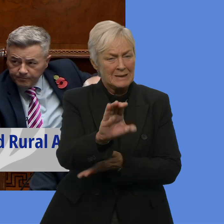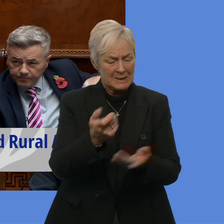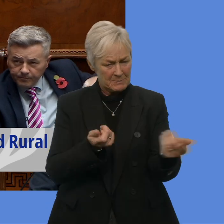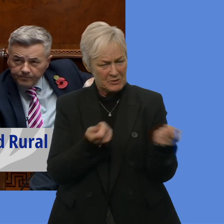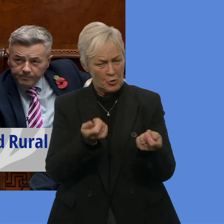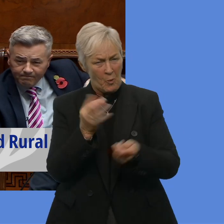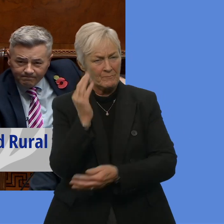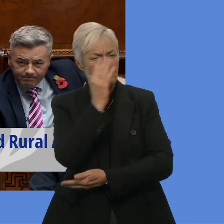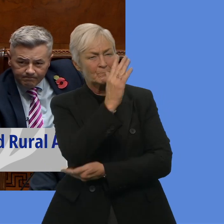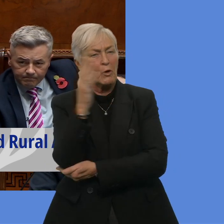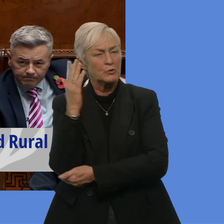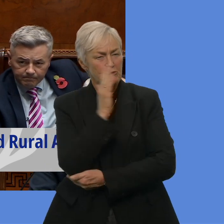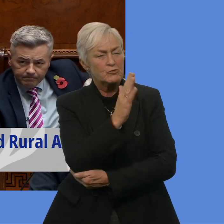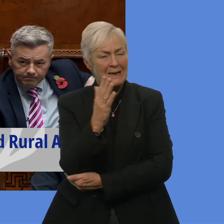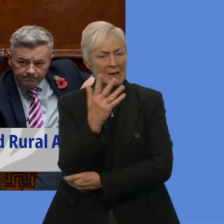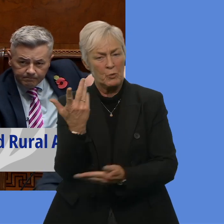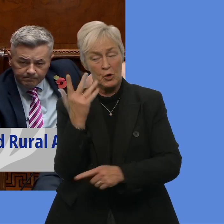them. Where the